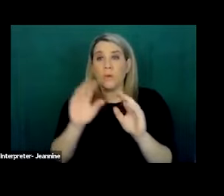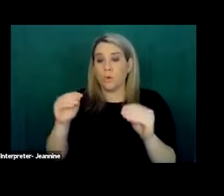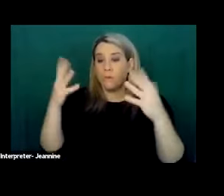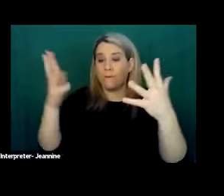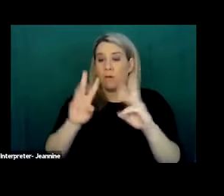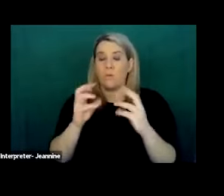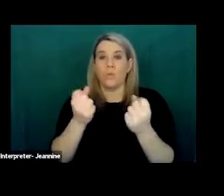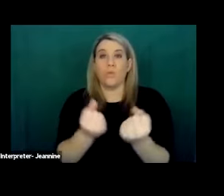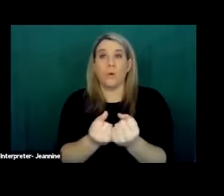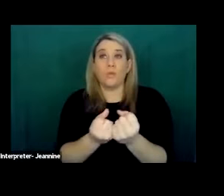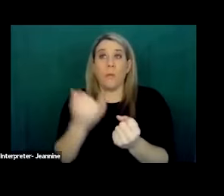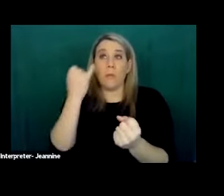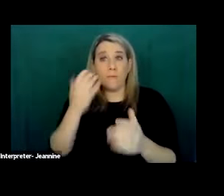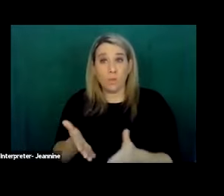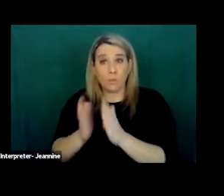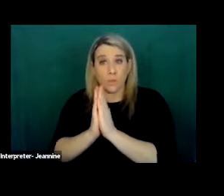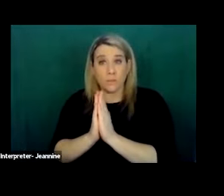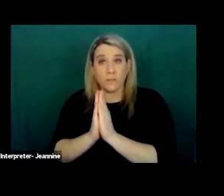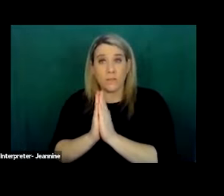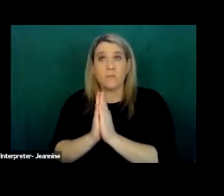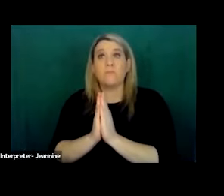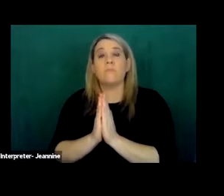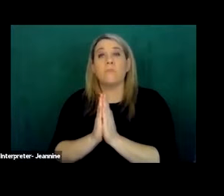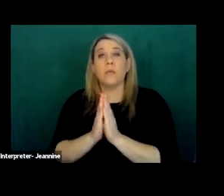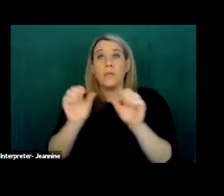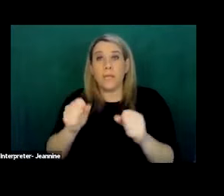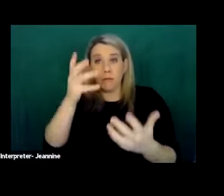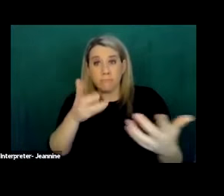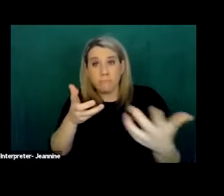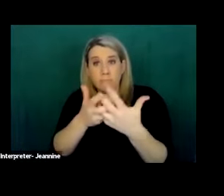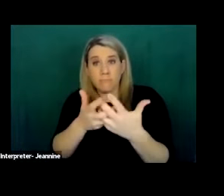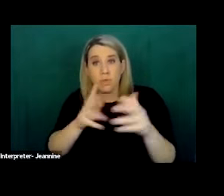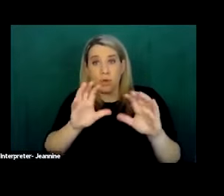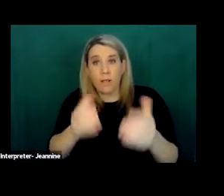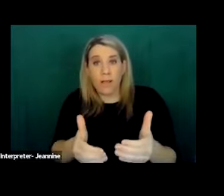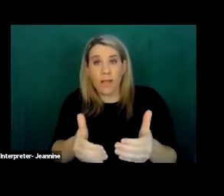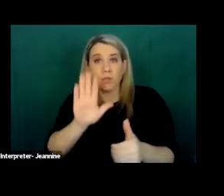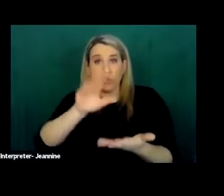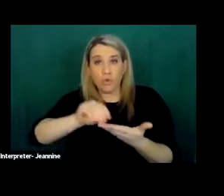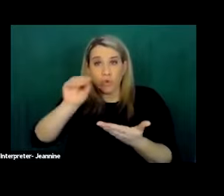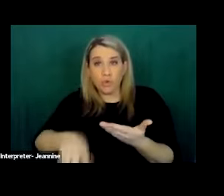workshops by request. They can be tailored to your class or your student group needs.